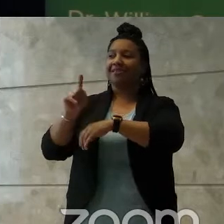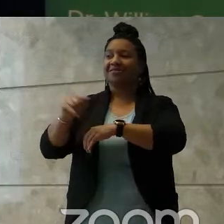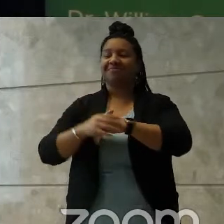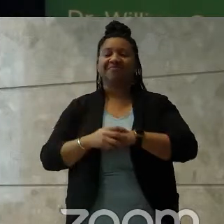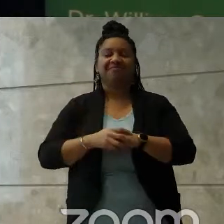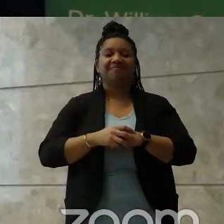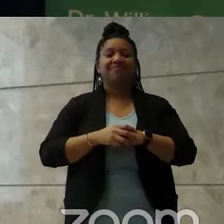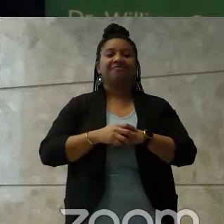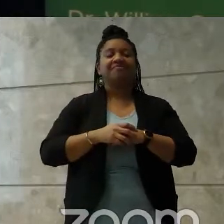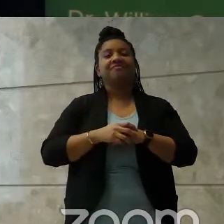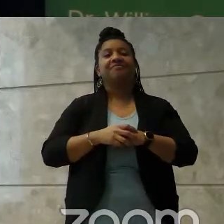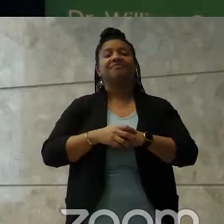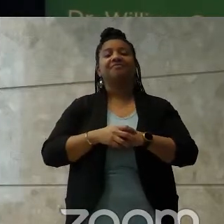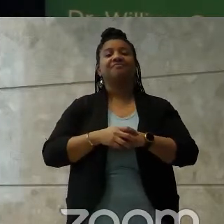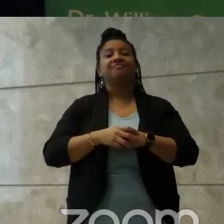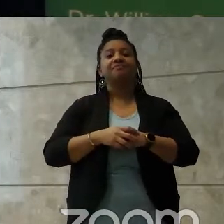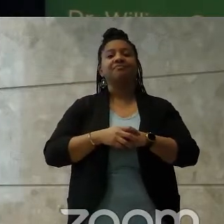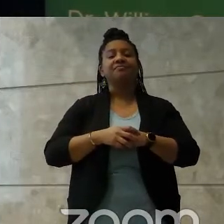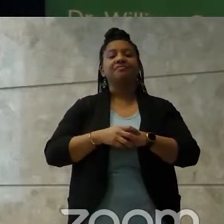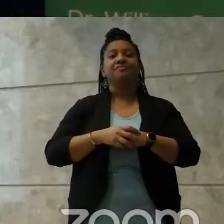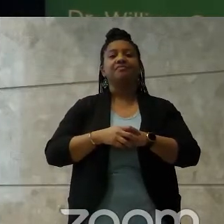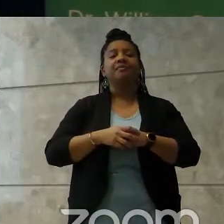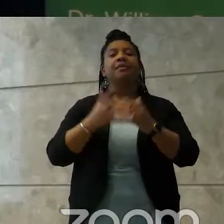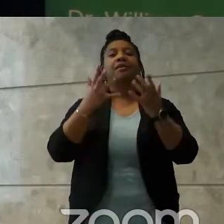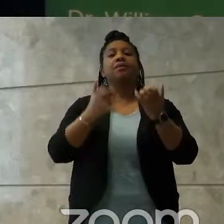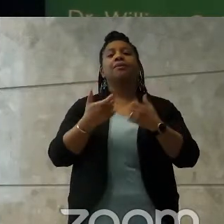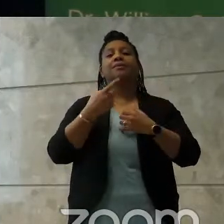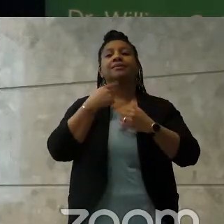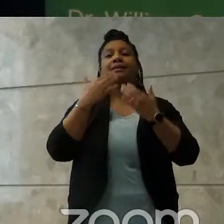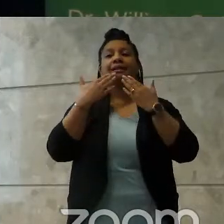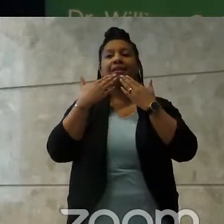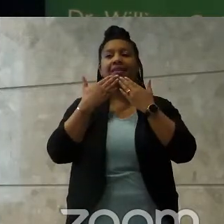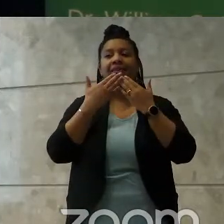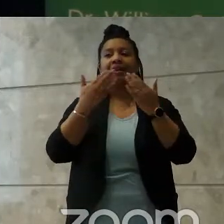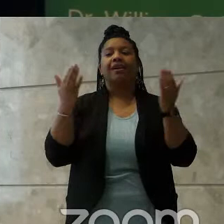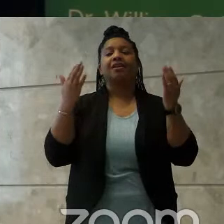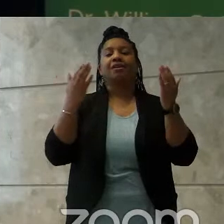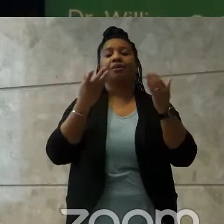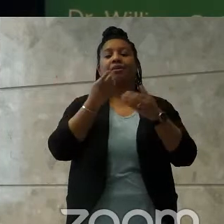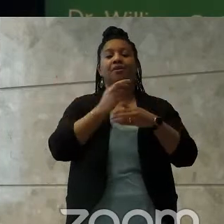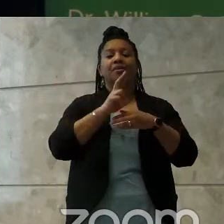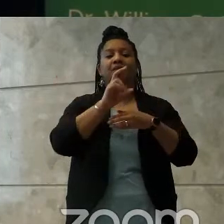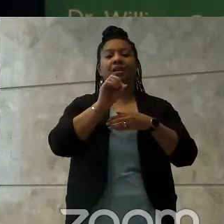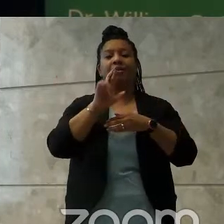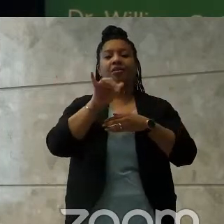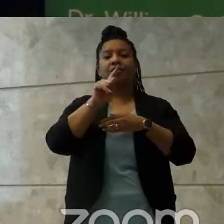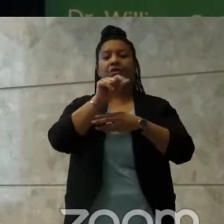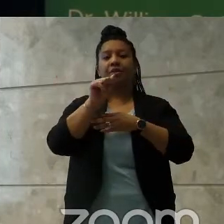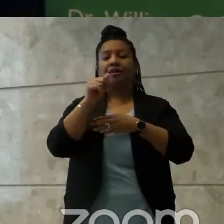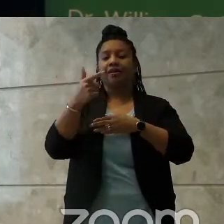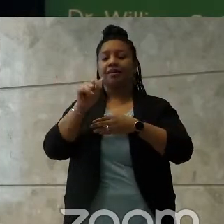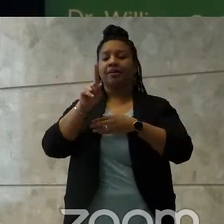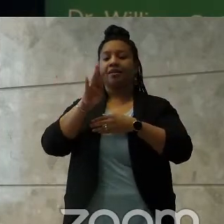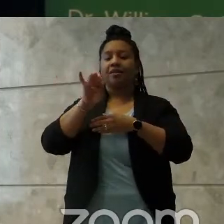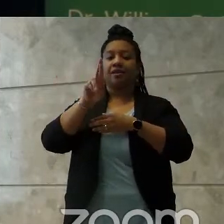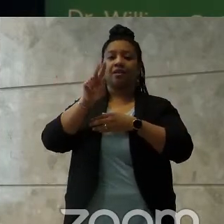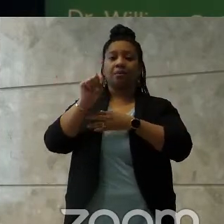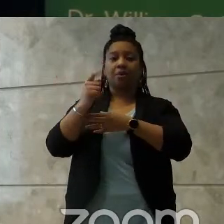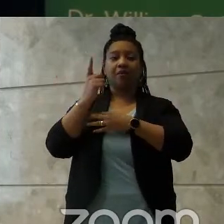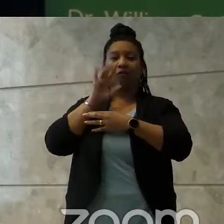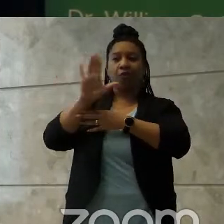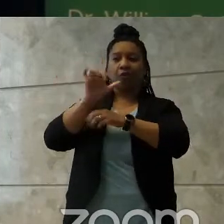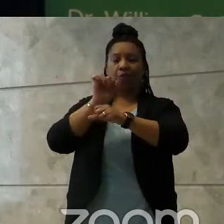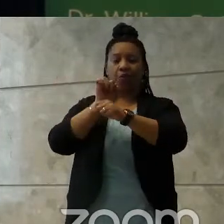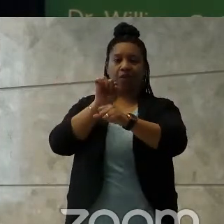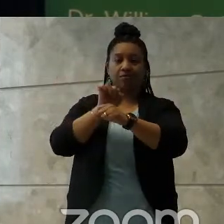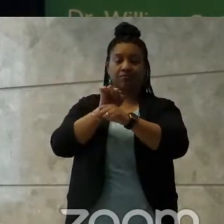I want to thank you, Soror, Dr. Marita Gilbert, for your work. Right.